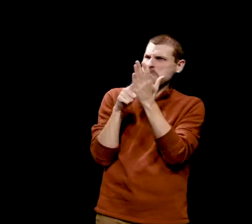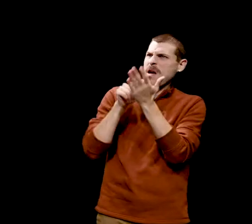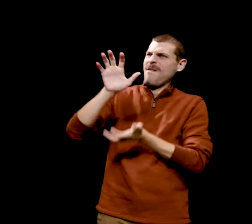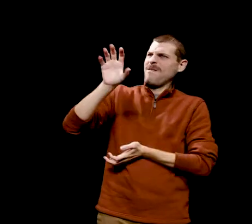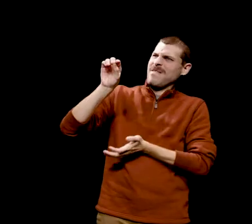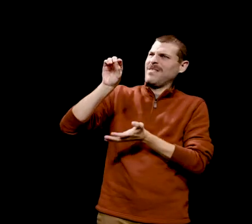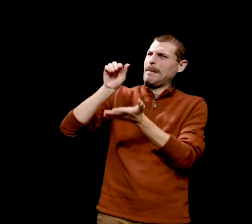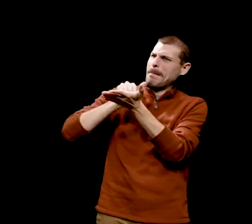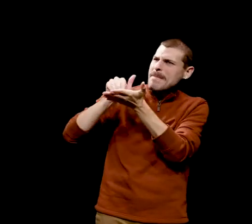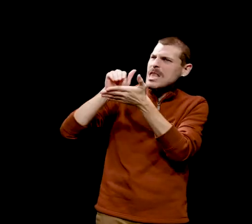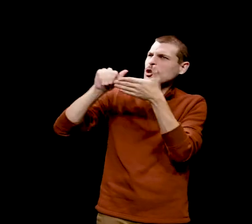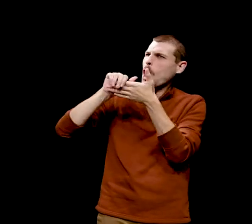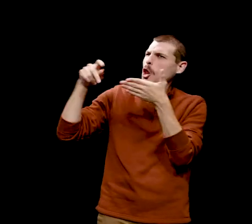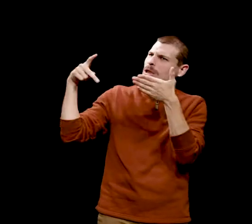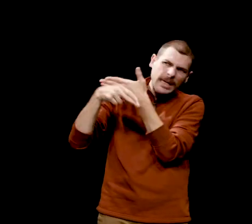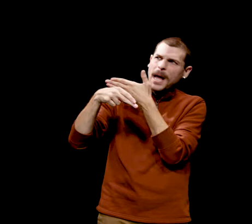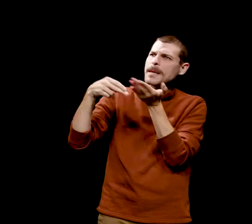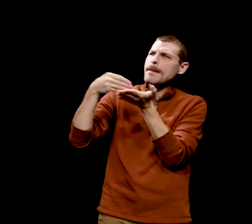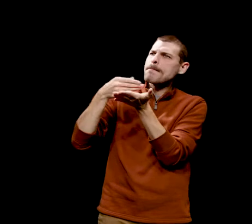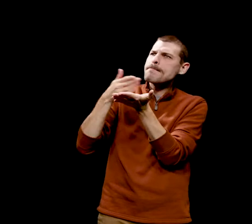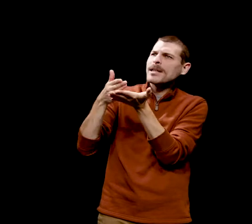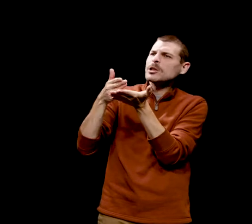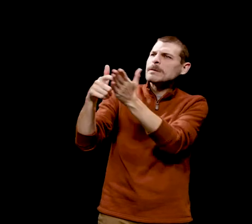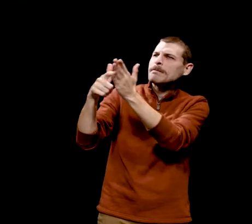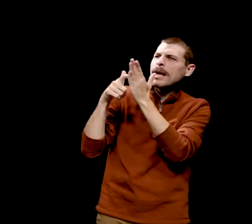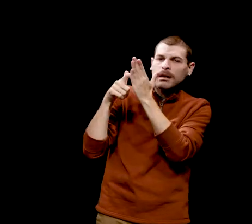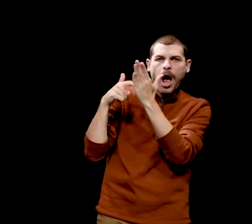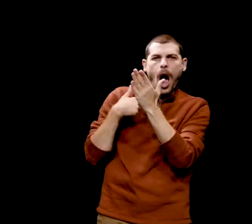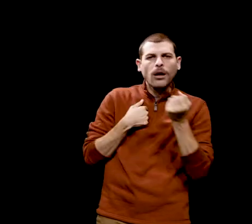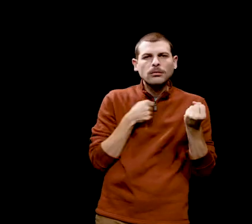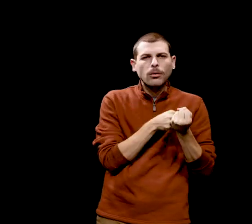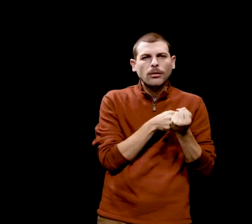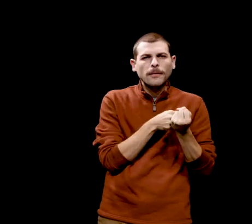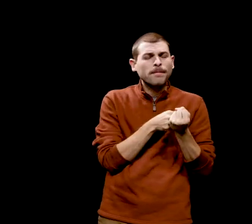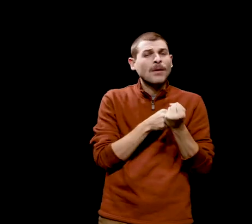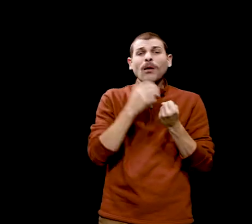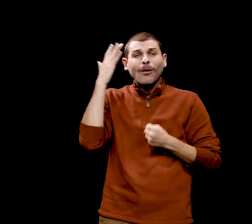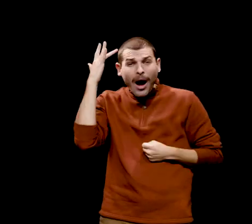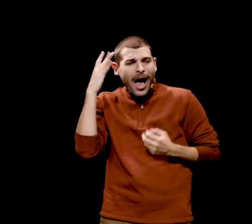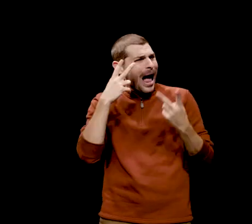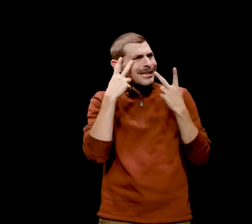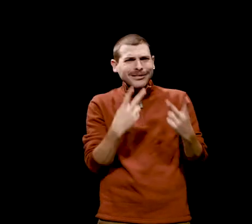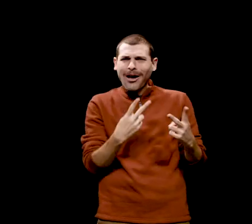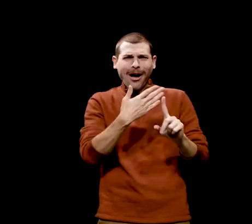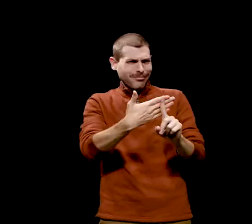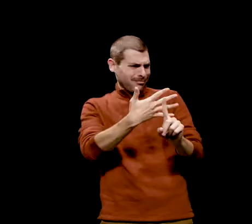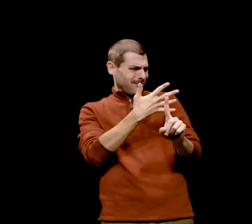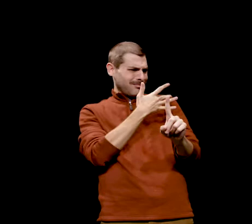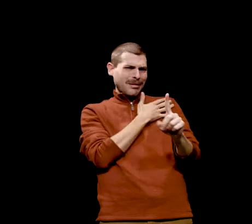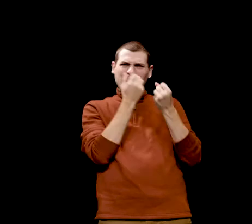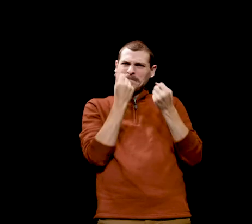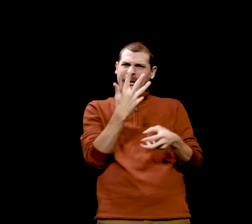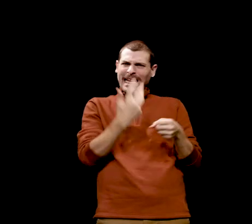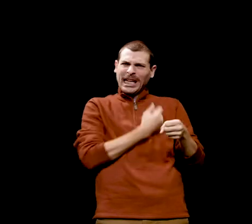million cuts that they requested, understanding the years of community input, research, and advocacy that went into establishing